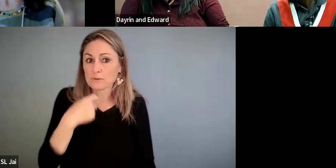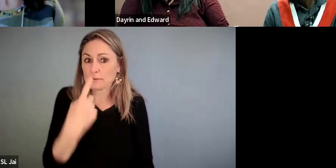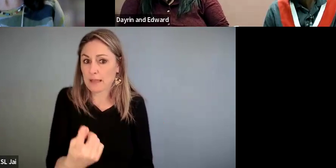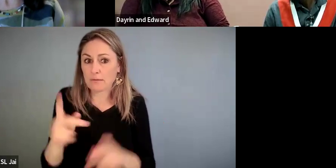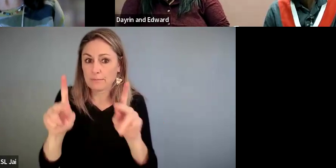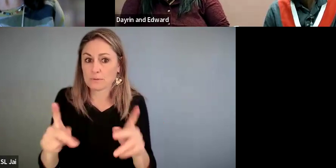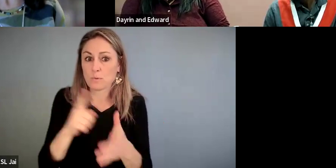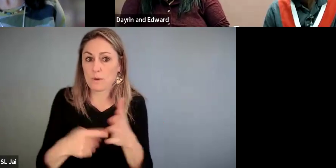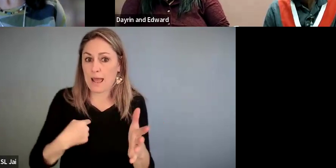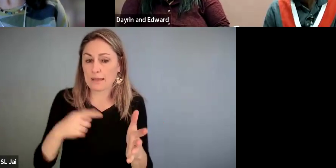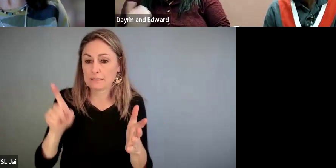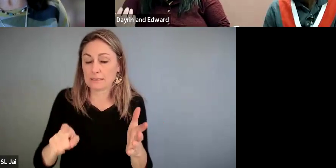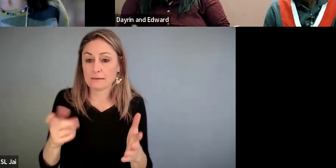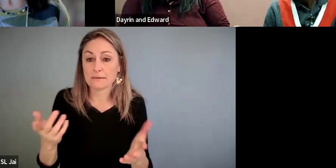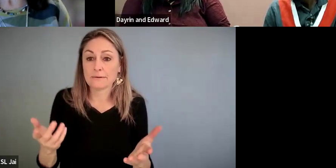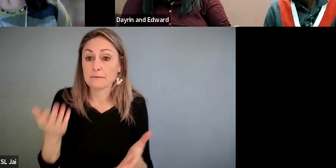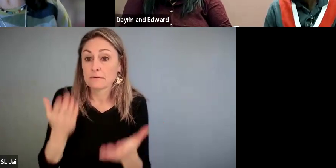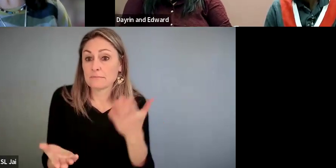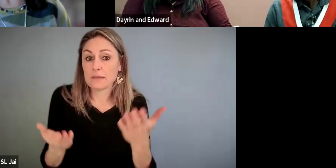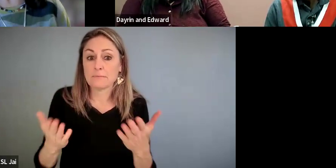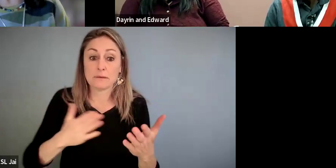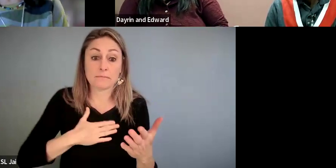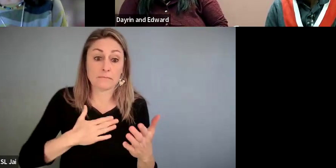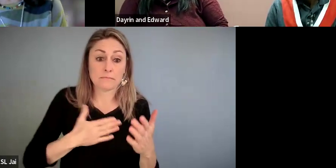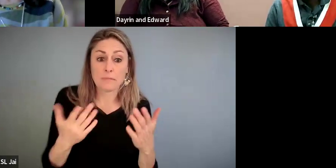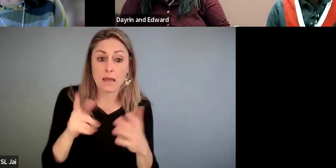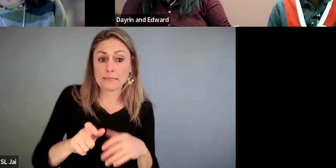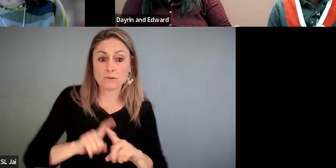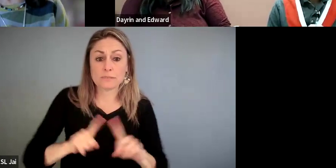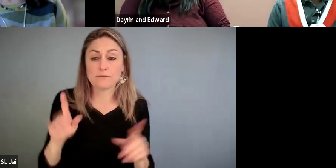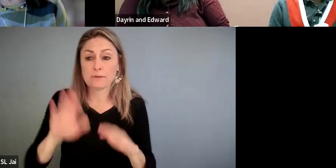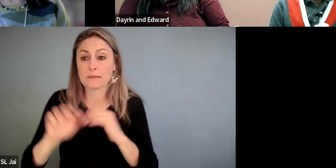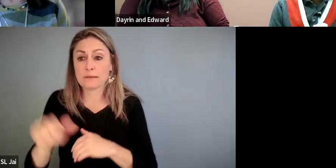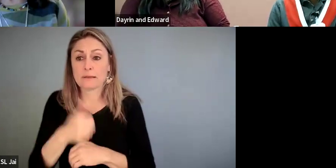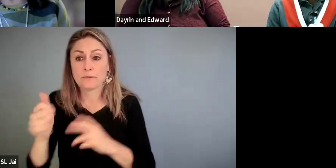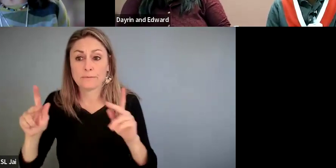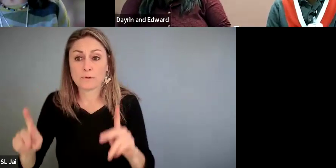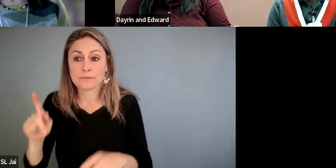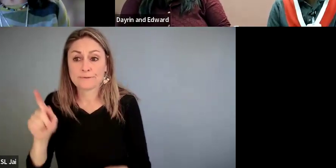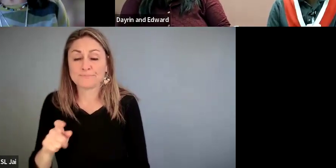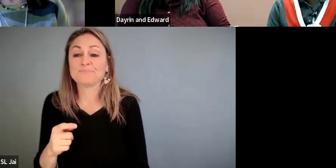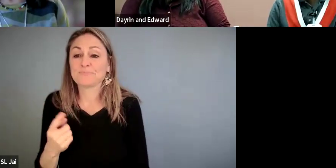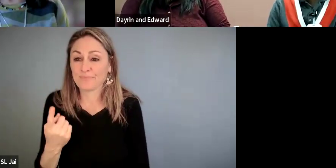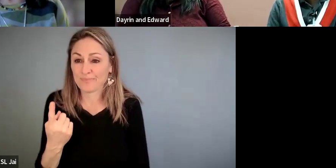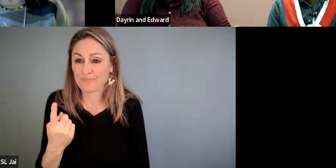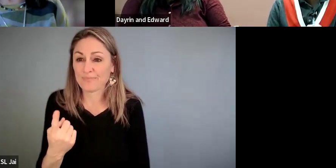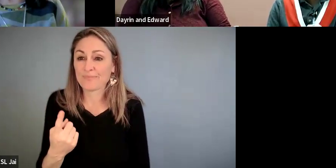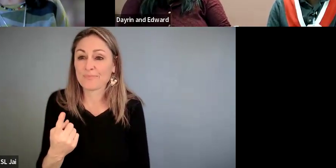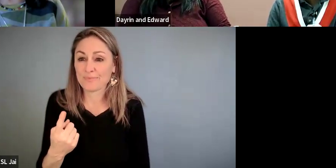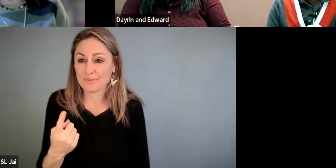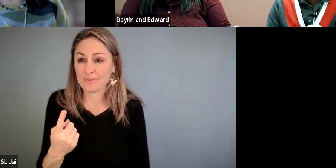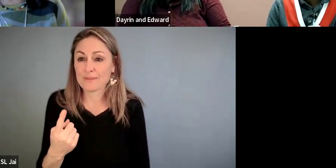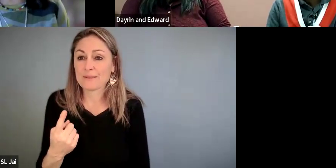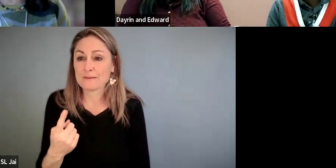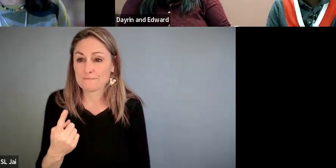they're gonna need, because maybe it's different from somebody else too. Yeah, it's when you meet one